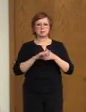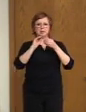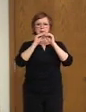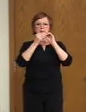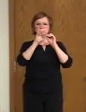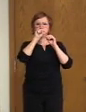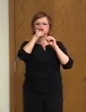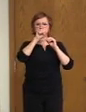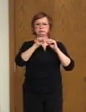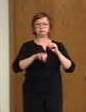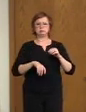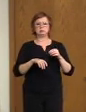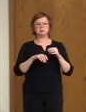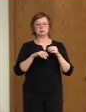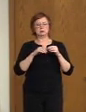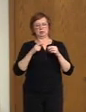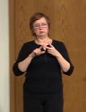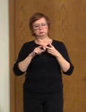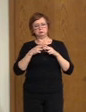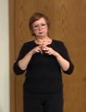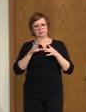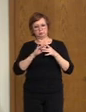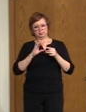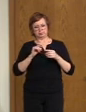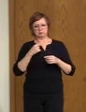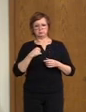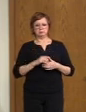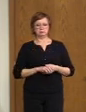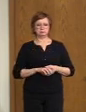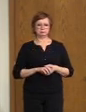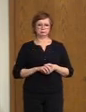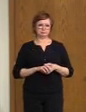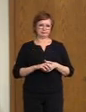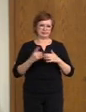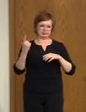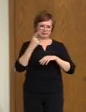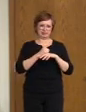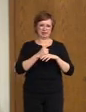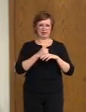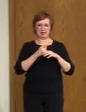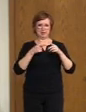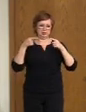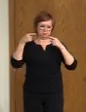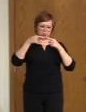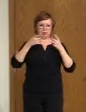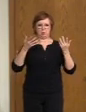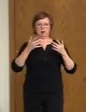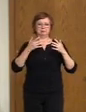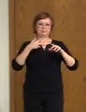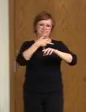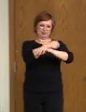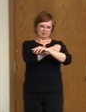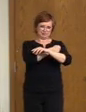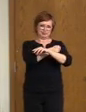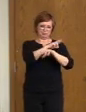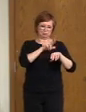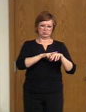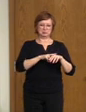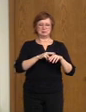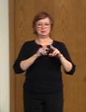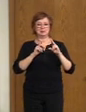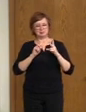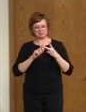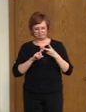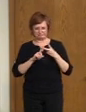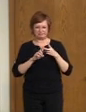today and just a few opening comments. Obviously, the focus today is vaccines, which is very exciting, but I did want to just provide an update